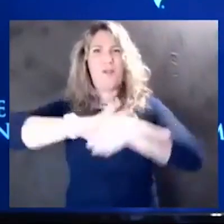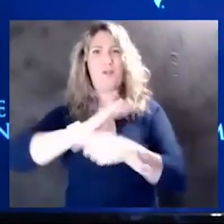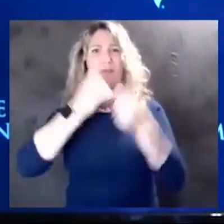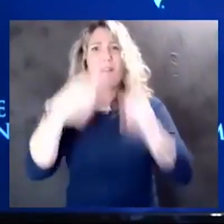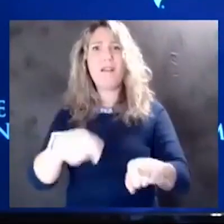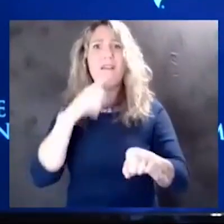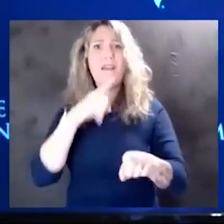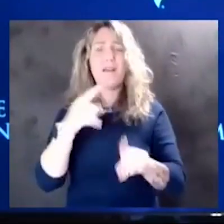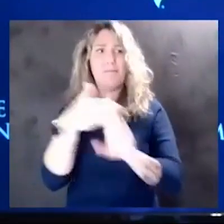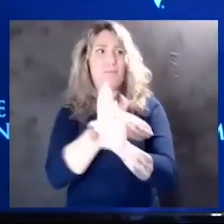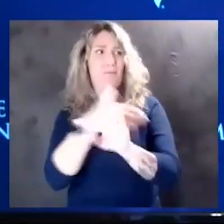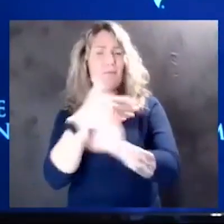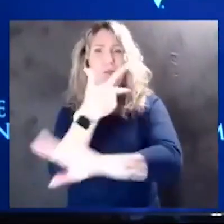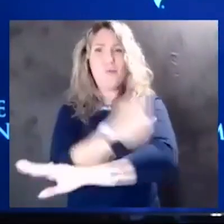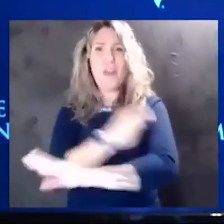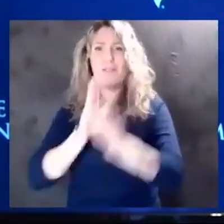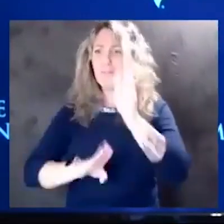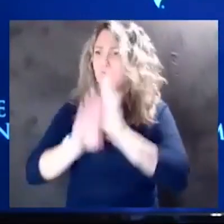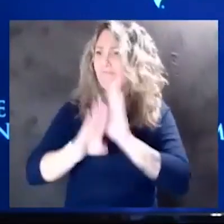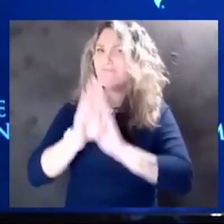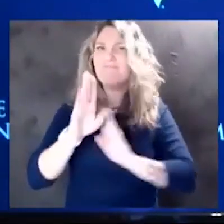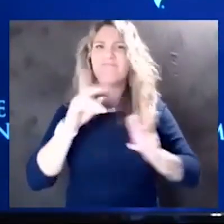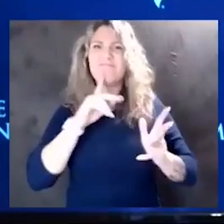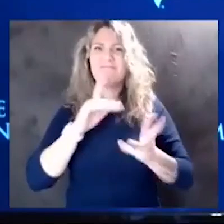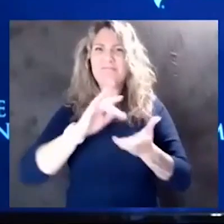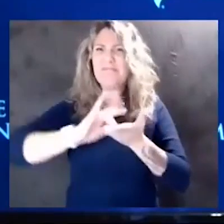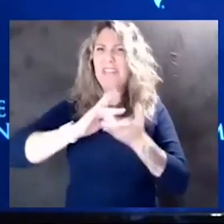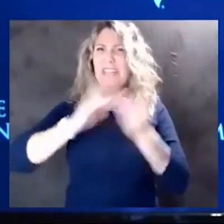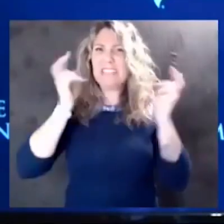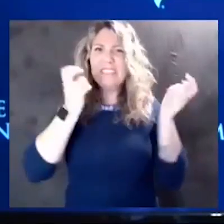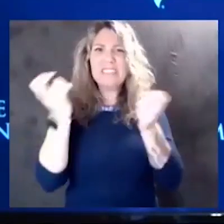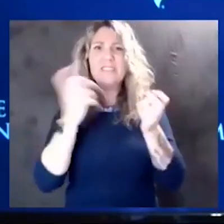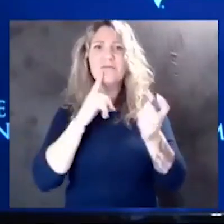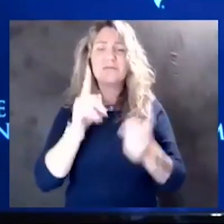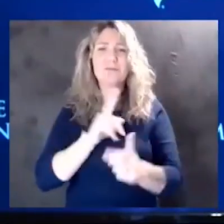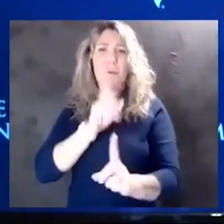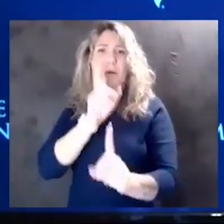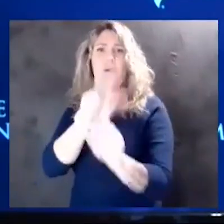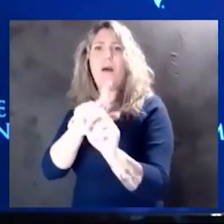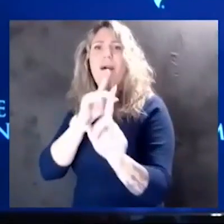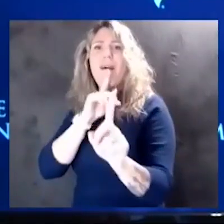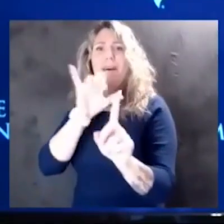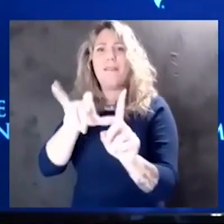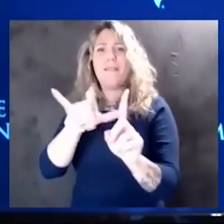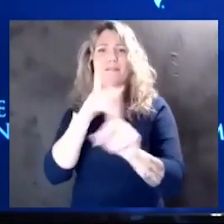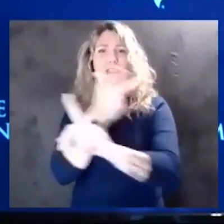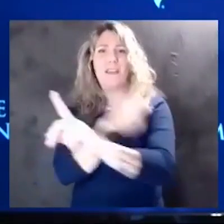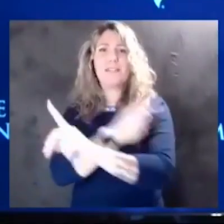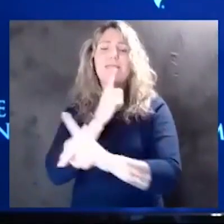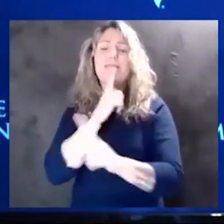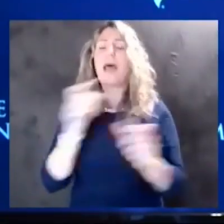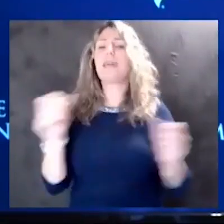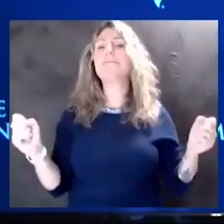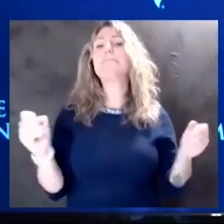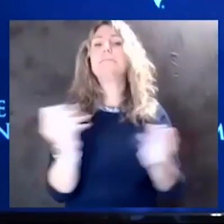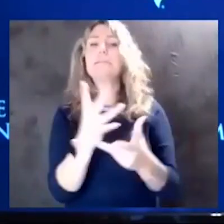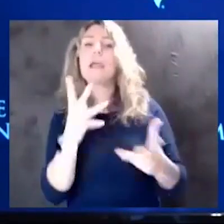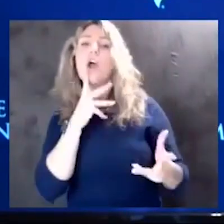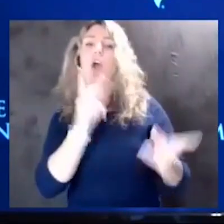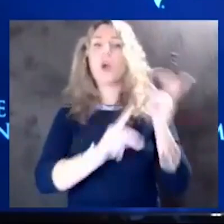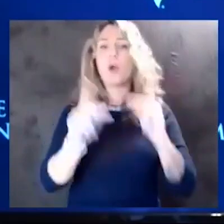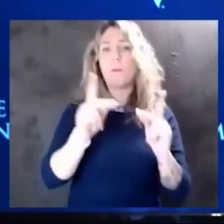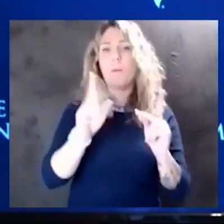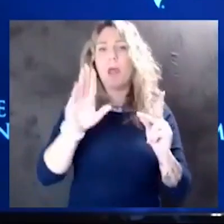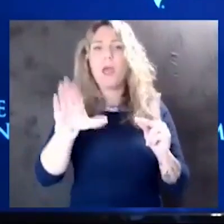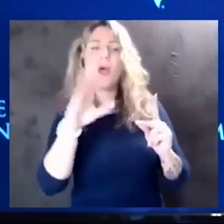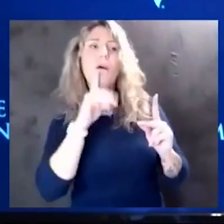people developed medical problems. So to attribute it to the vaccine, I think, is a scare tactic. Yeah. And it's kind of like saying, well, I'm infertile for the vaccine. No, Yeah.